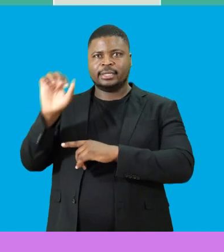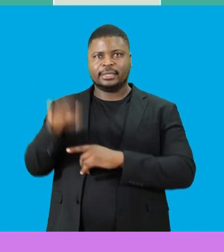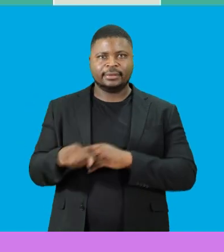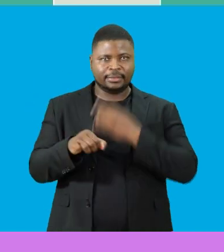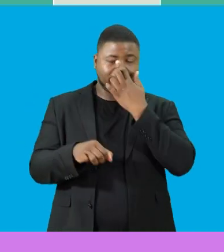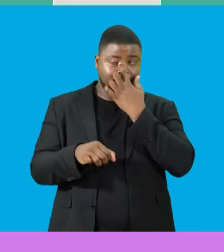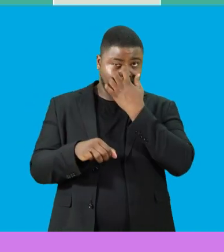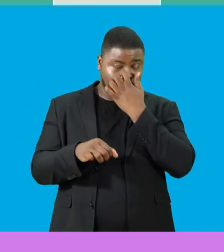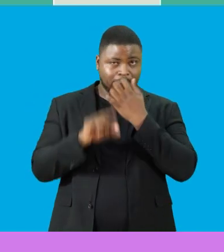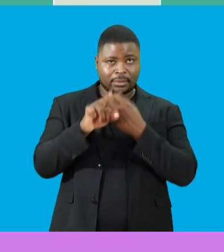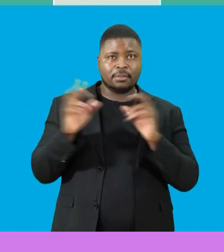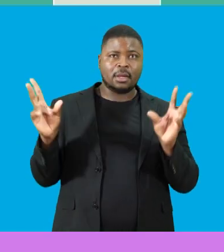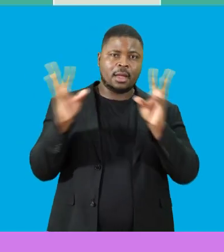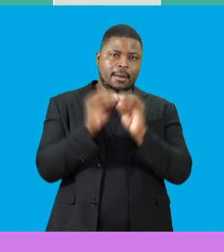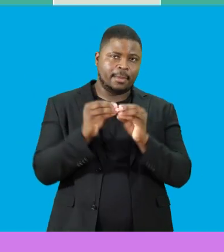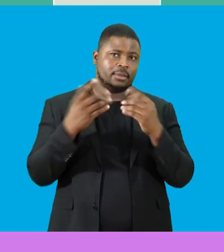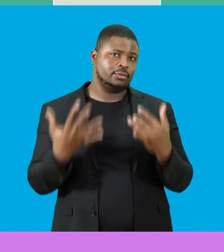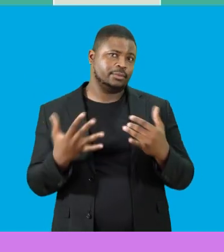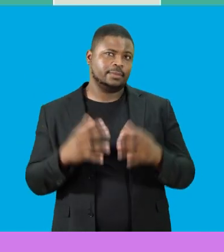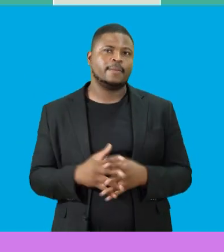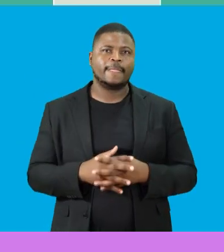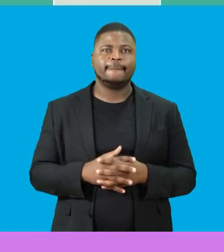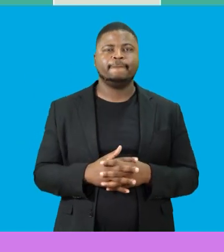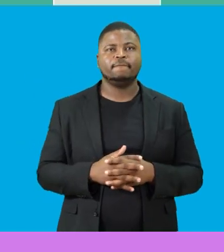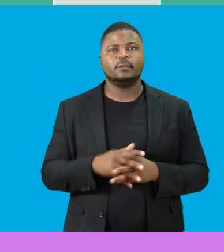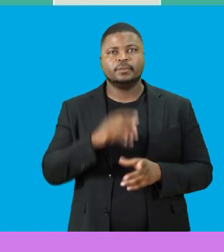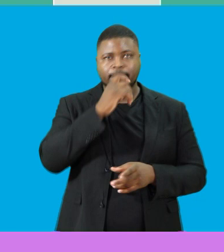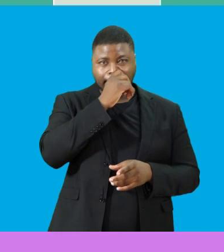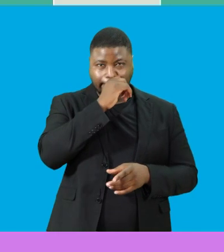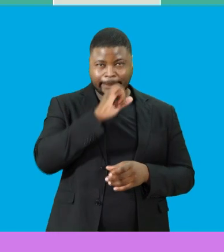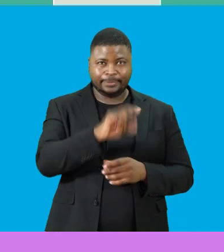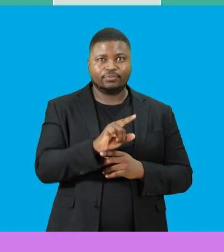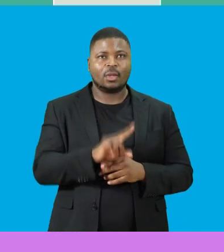420. Let's punch it. We have